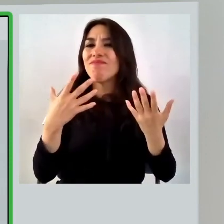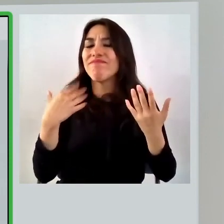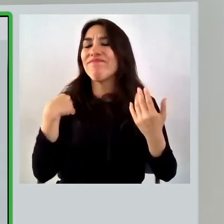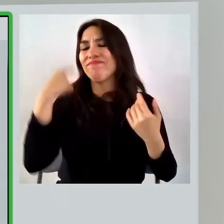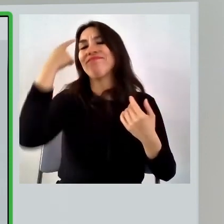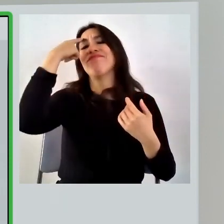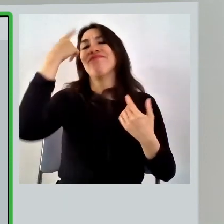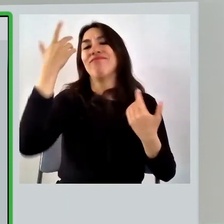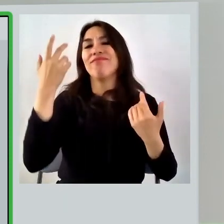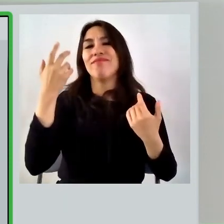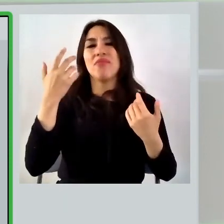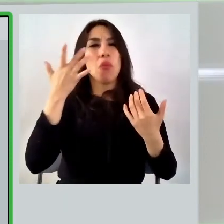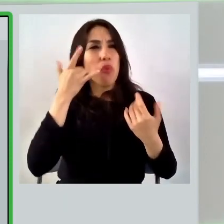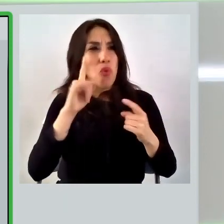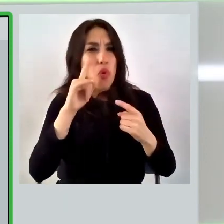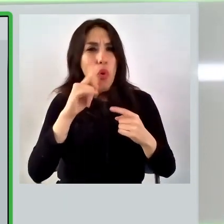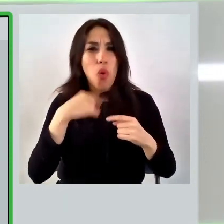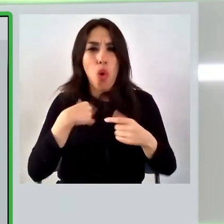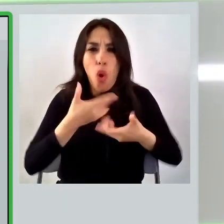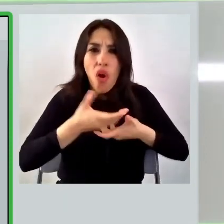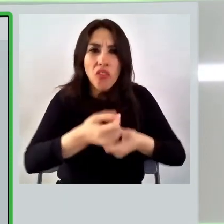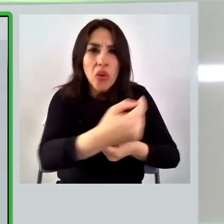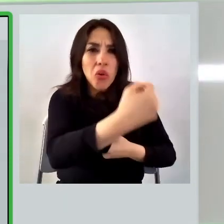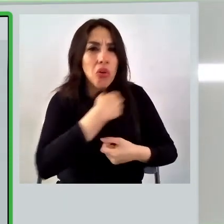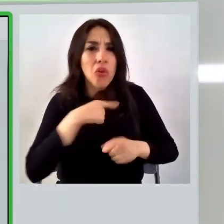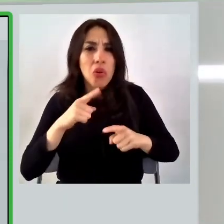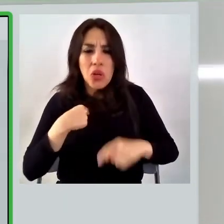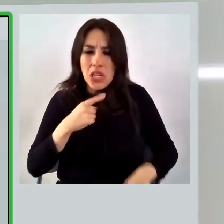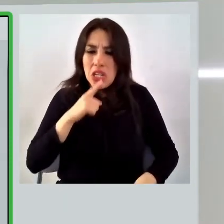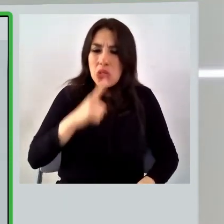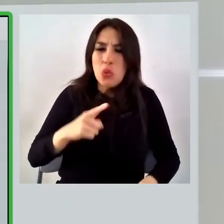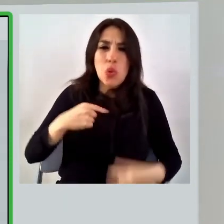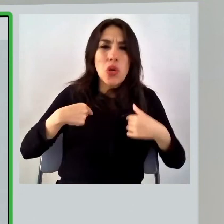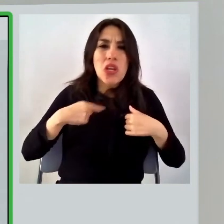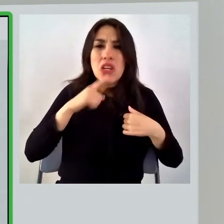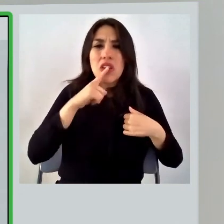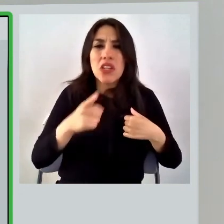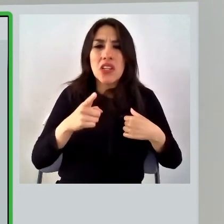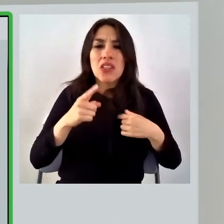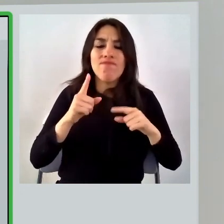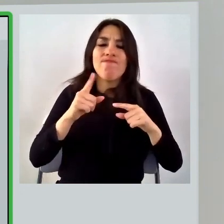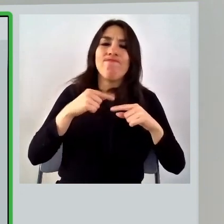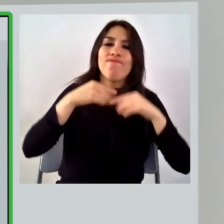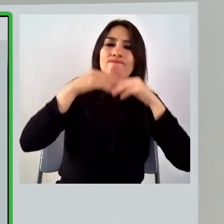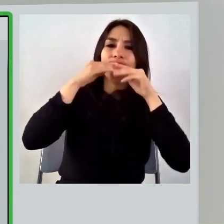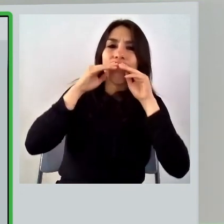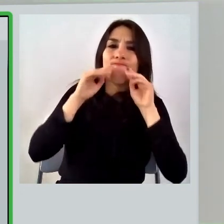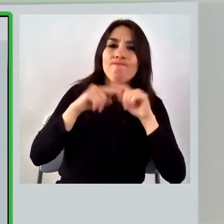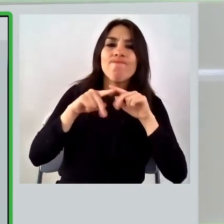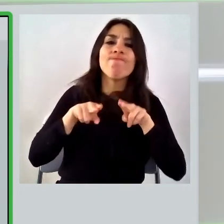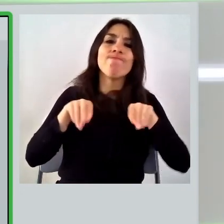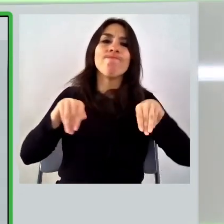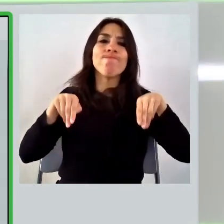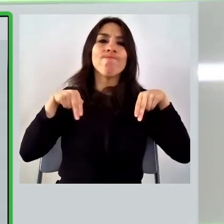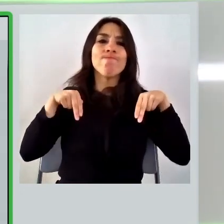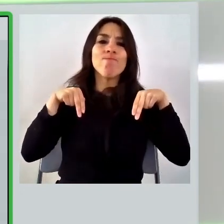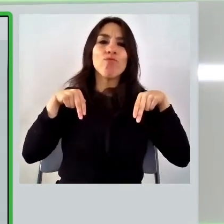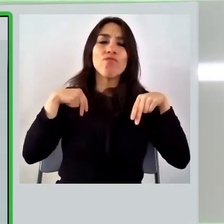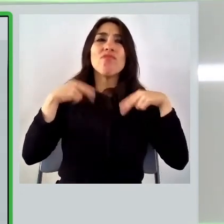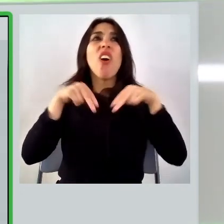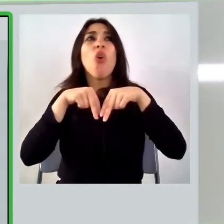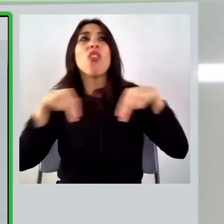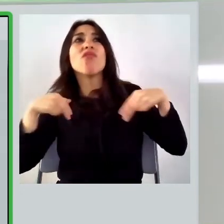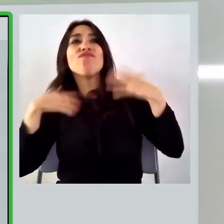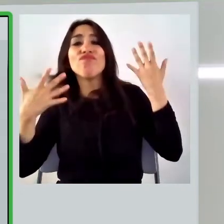opening up about the disabilities that they have. From employee interviews that we conducted around the globe,